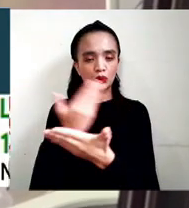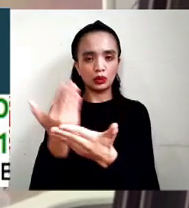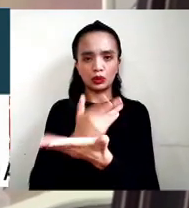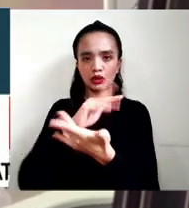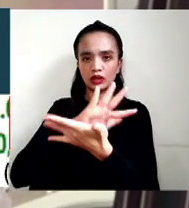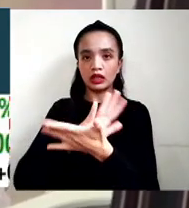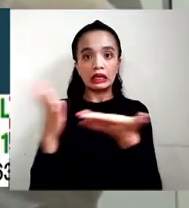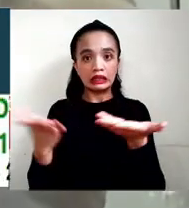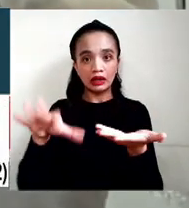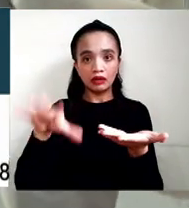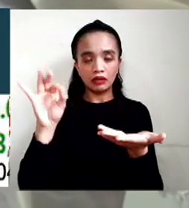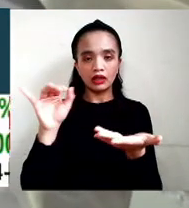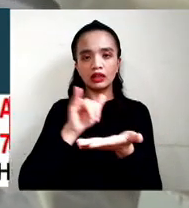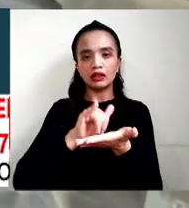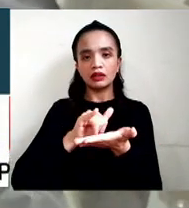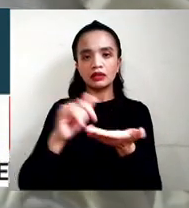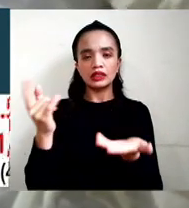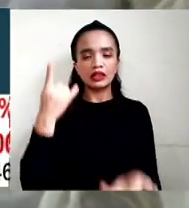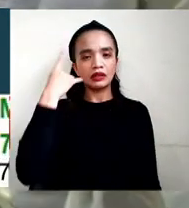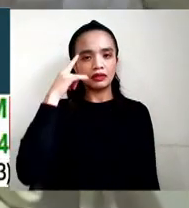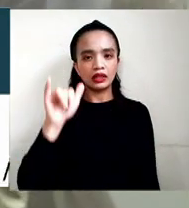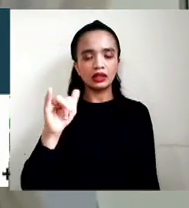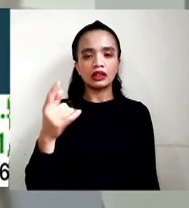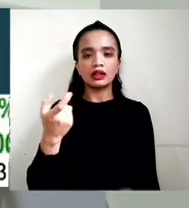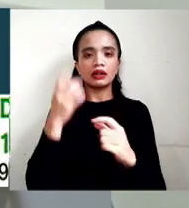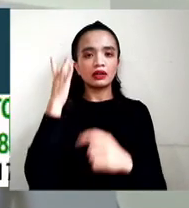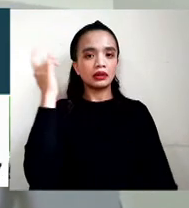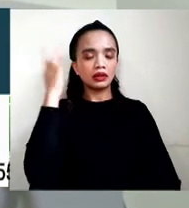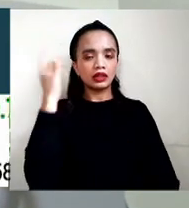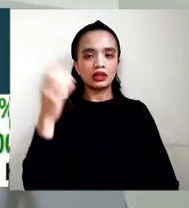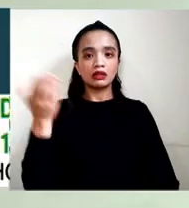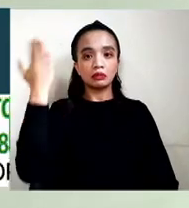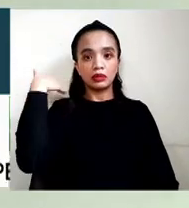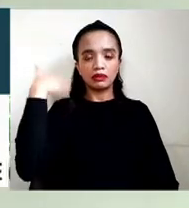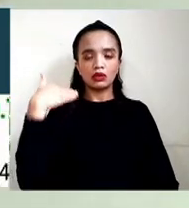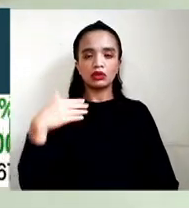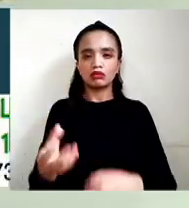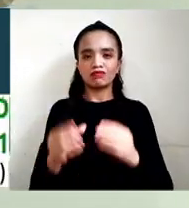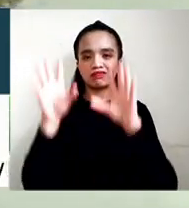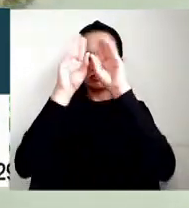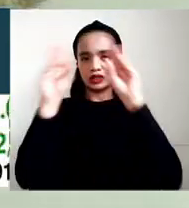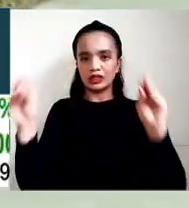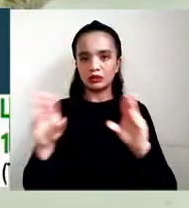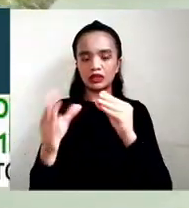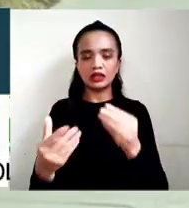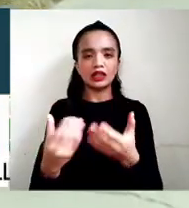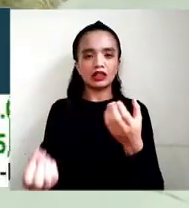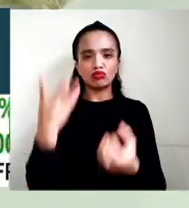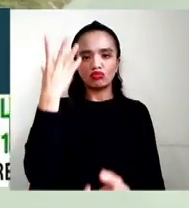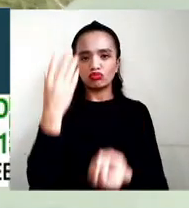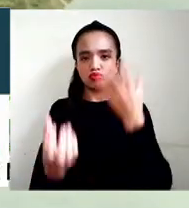in California drove a surge in cases during the Christmas New Year holiday period. Dr. Jasmine Plummer compared